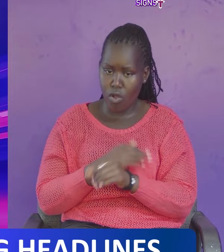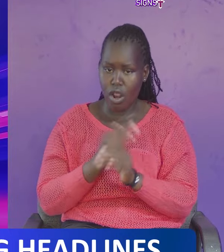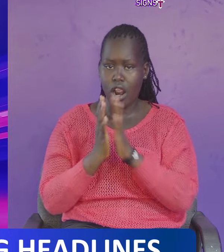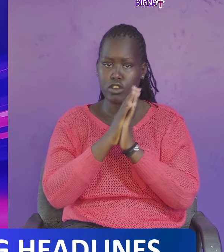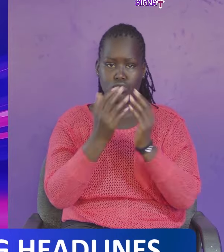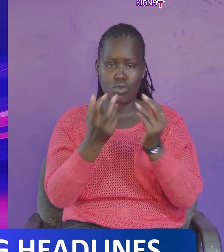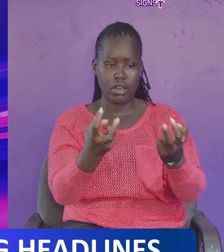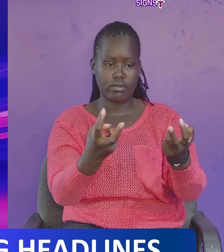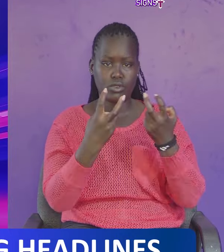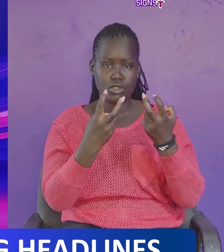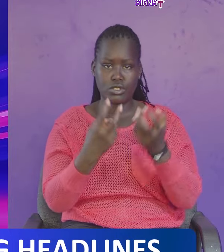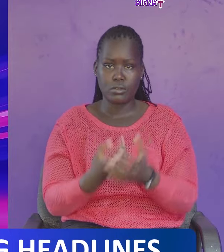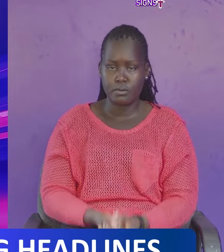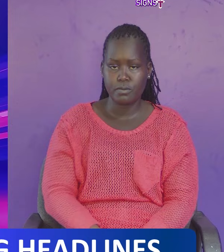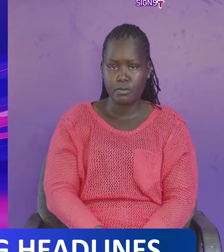story.